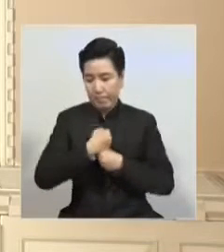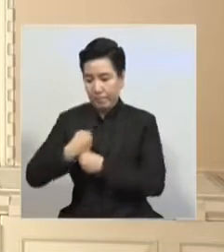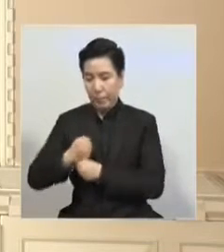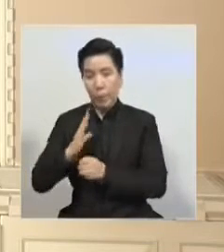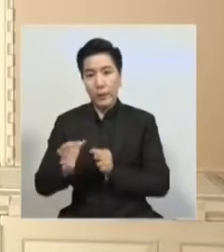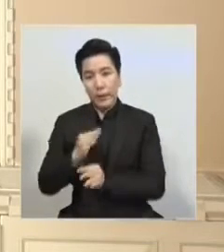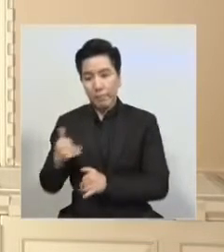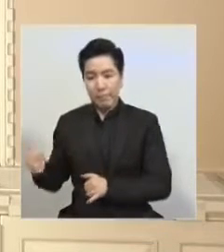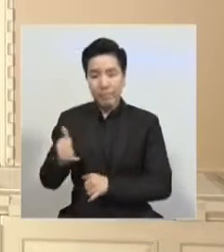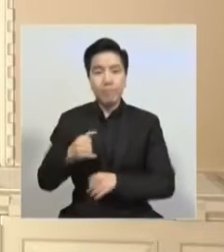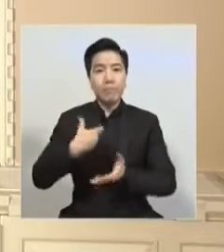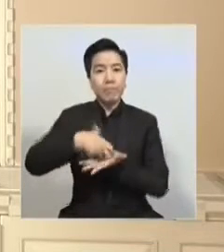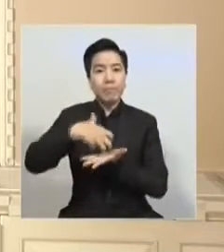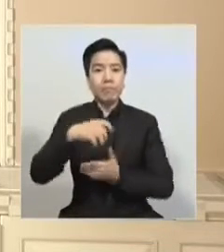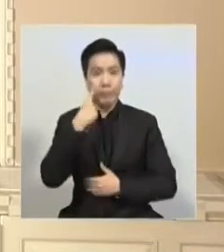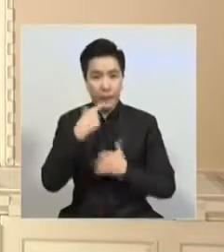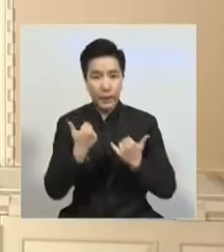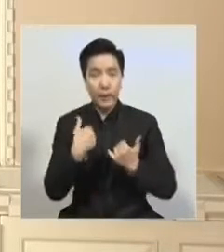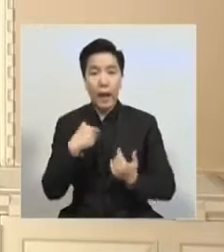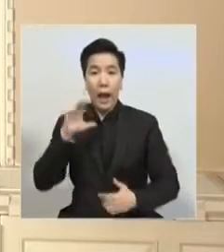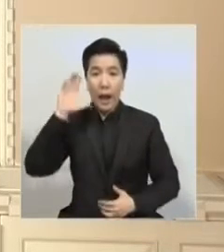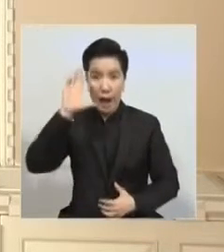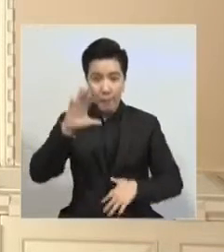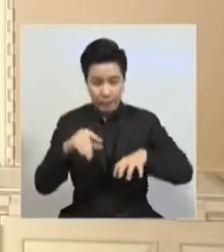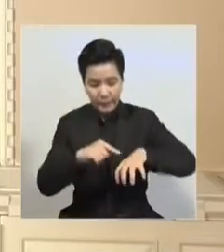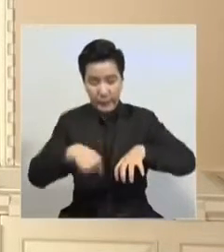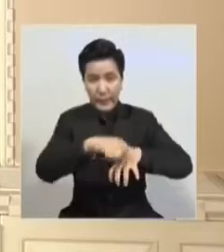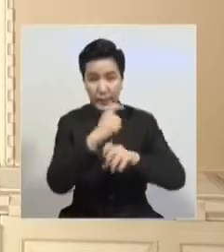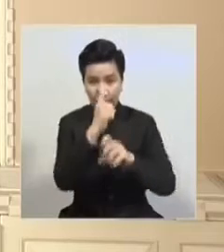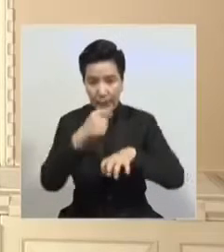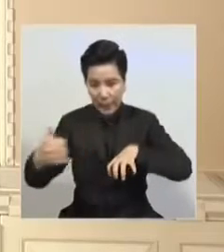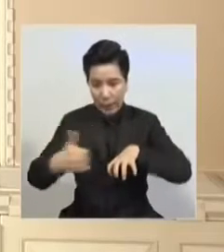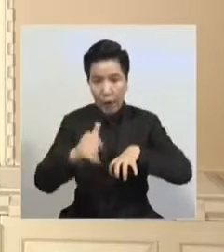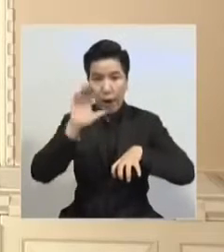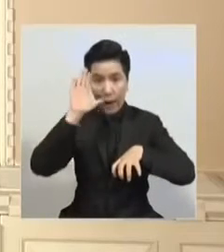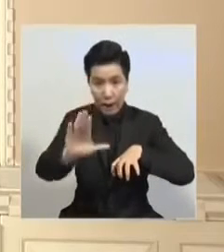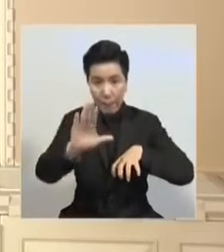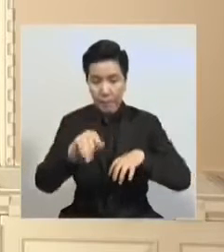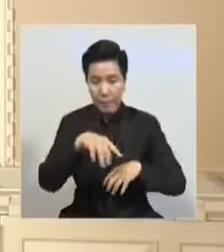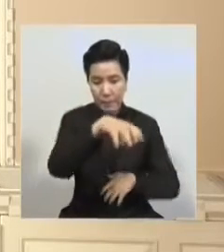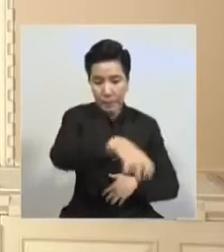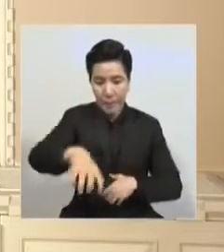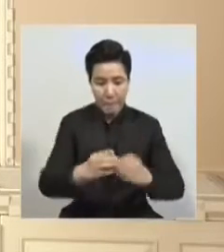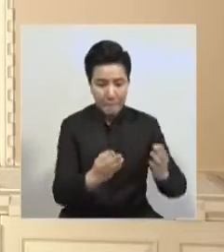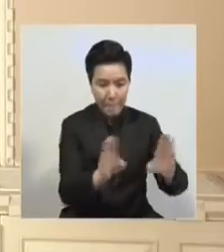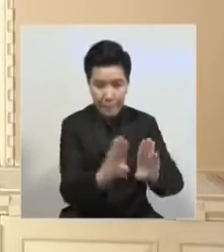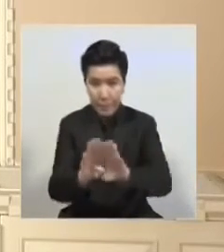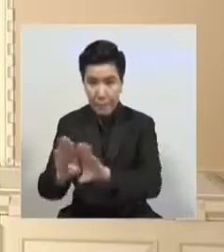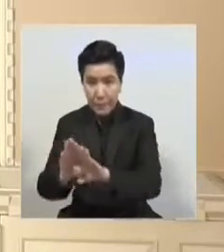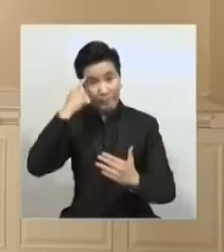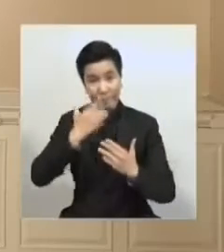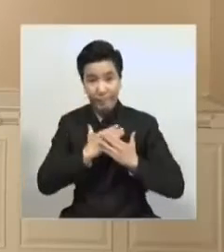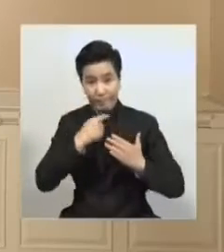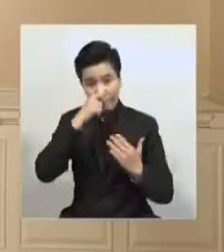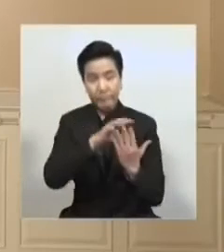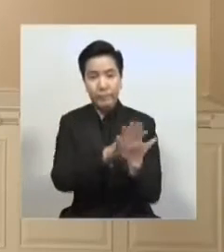the situation seriously. And today, he also made a very important point. Of course, we remember that the government and